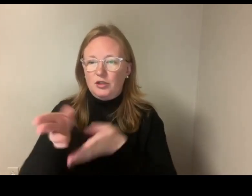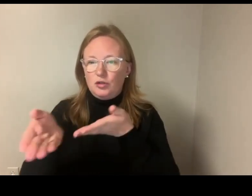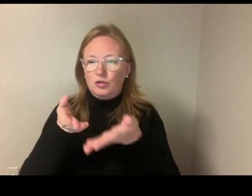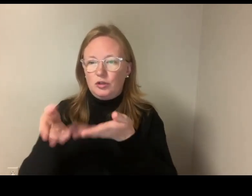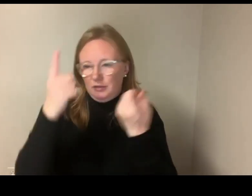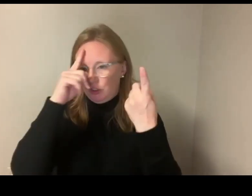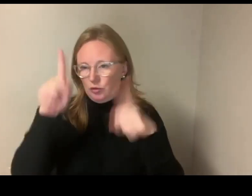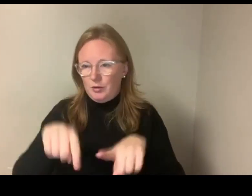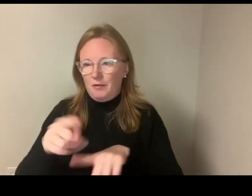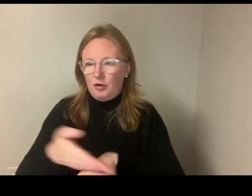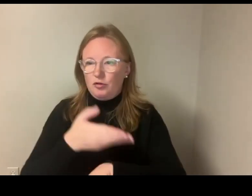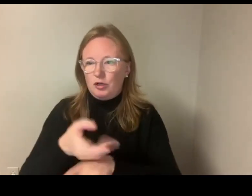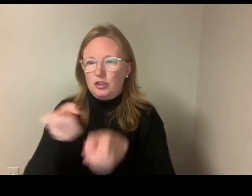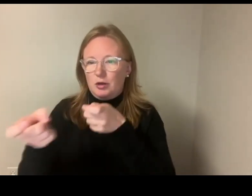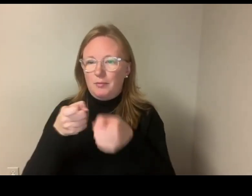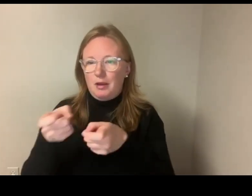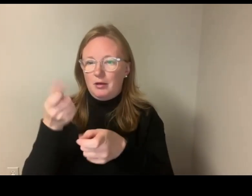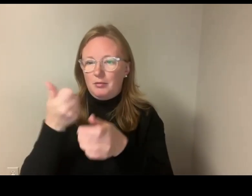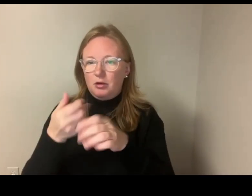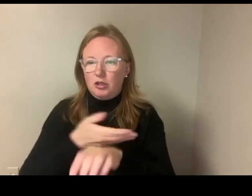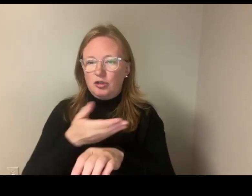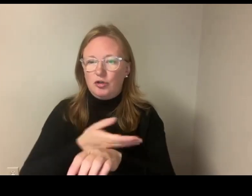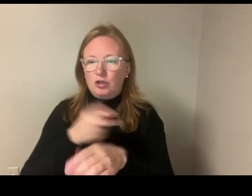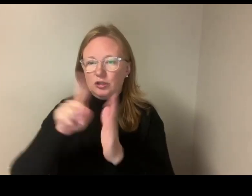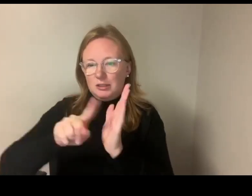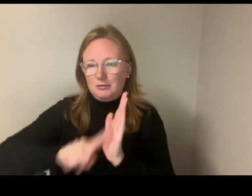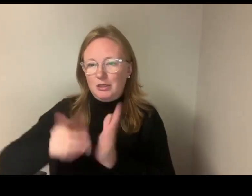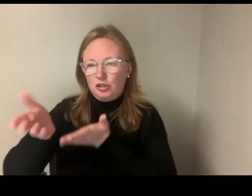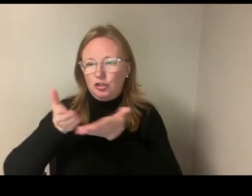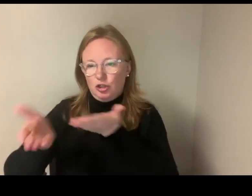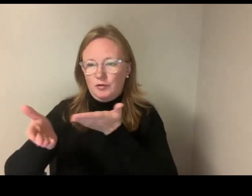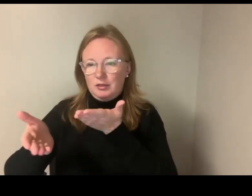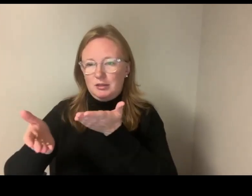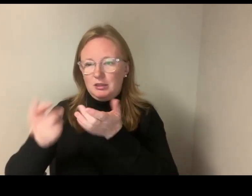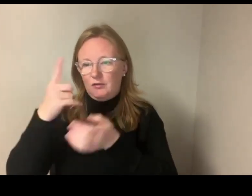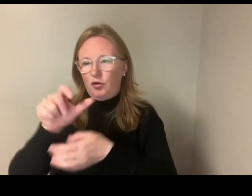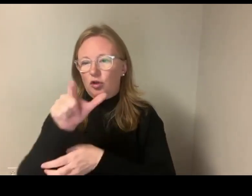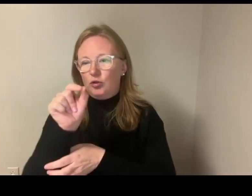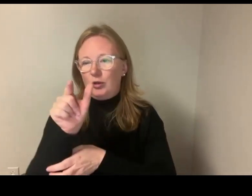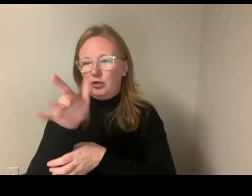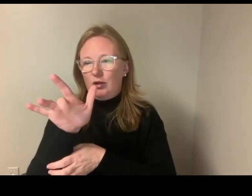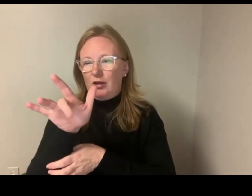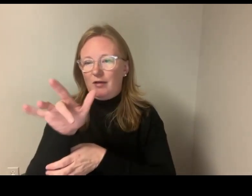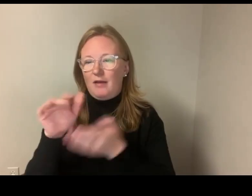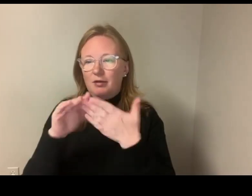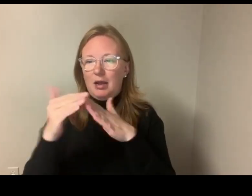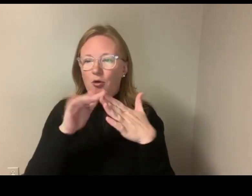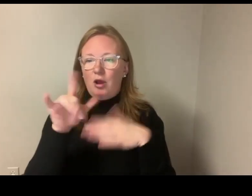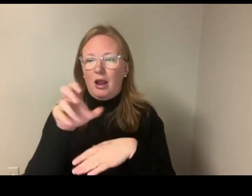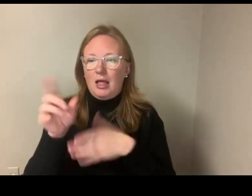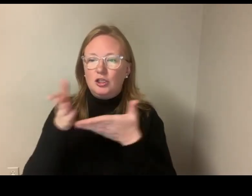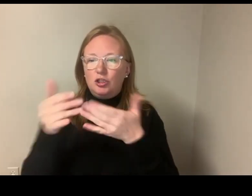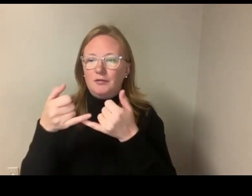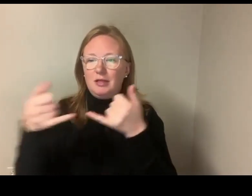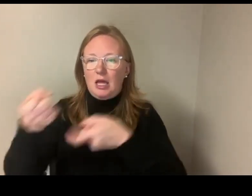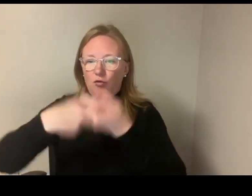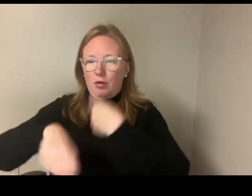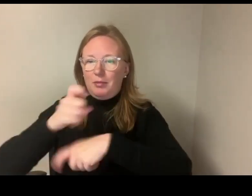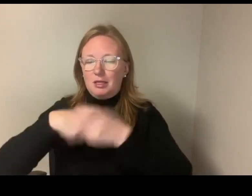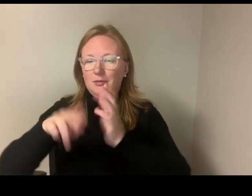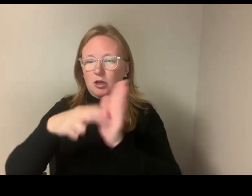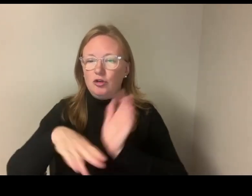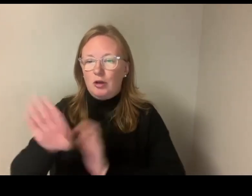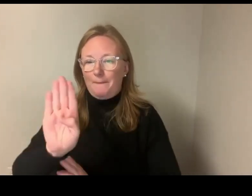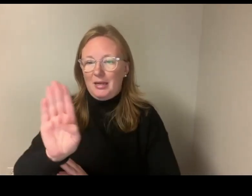services agreement for construction management and construction inspection services for the 2025 Neighborhood Lead Service Line Replacement